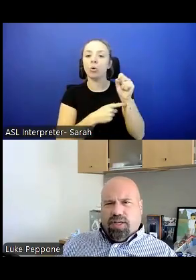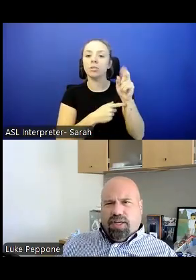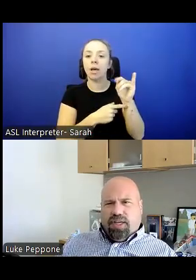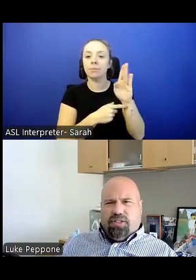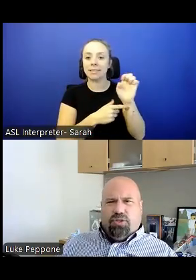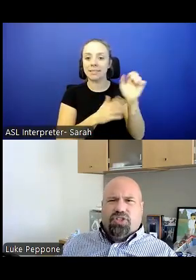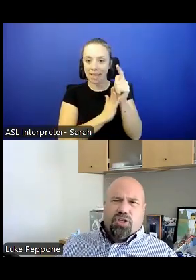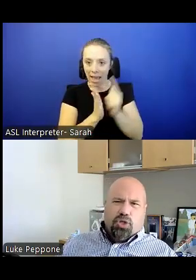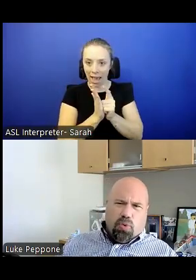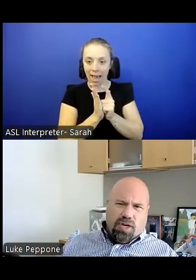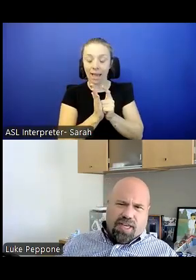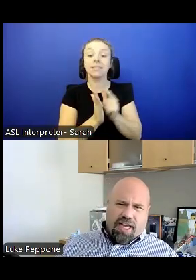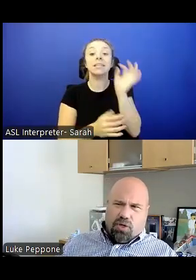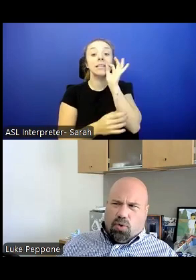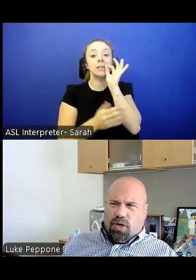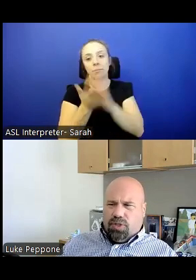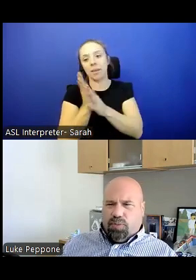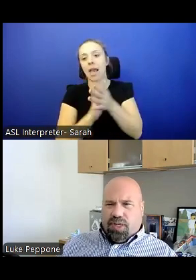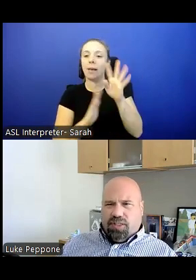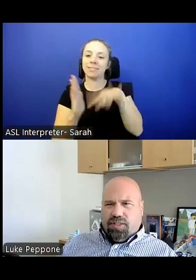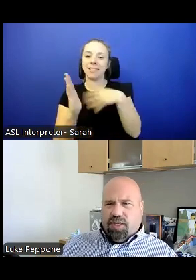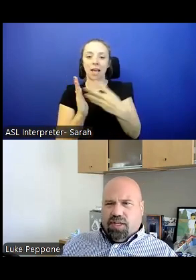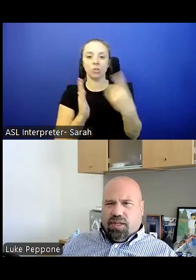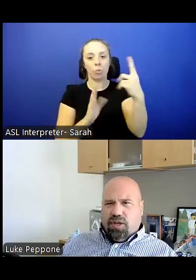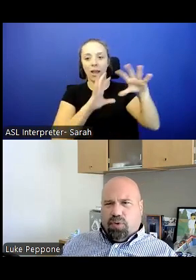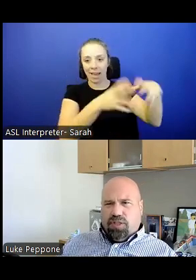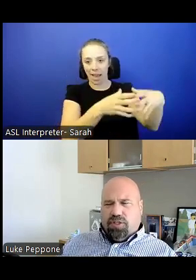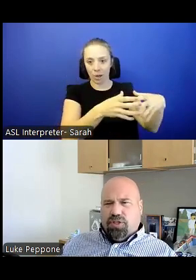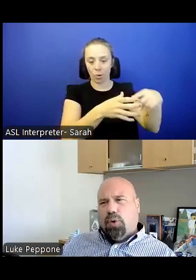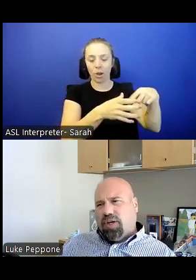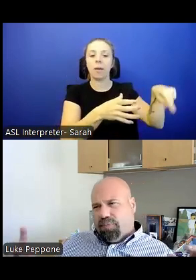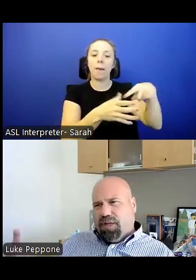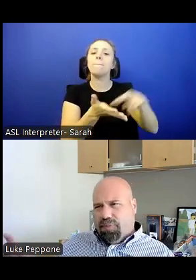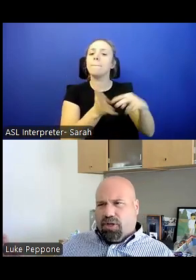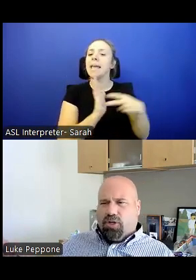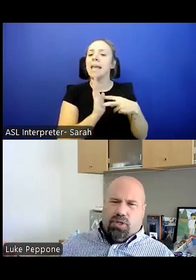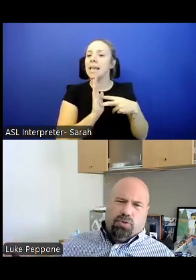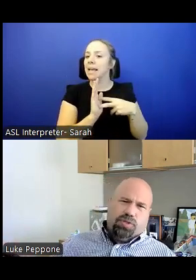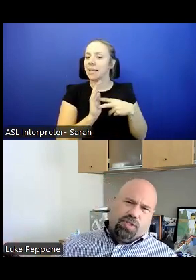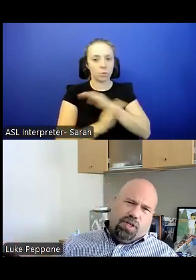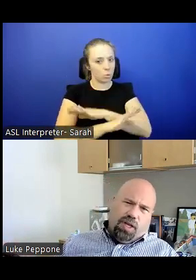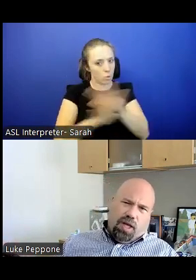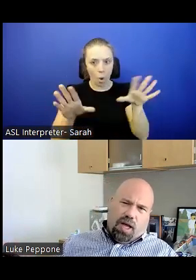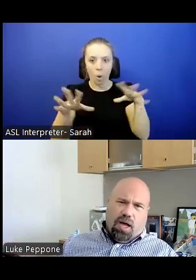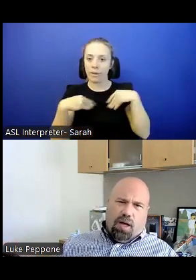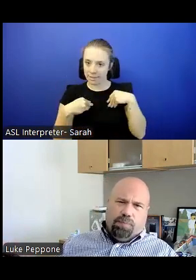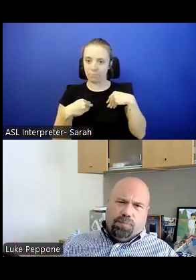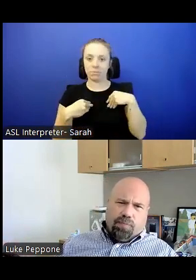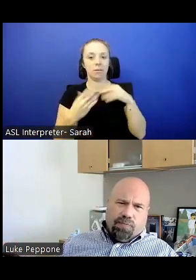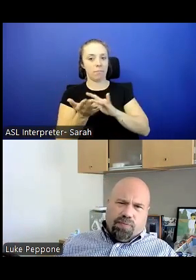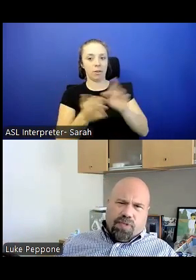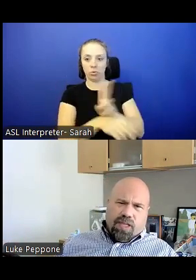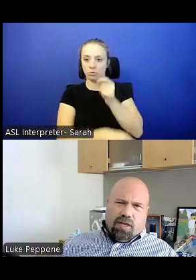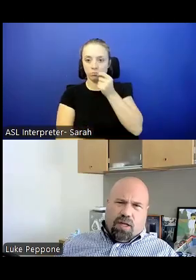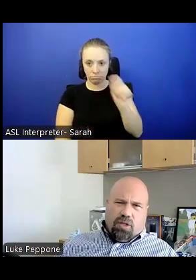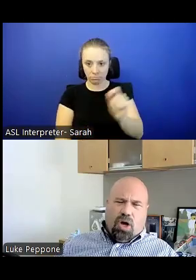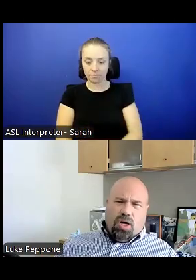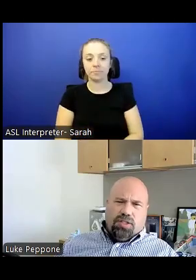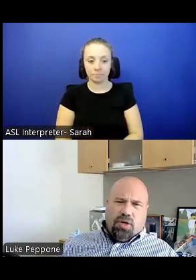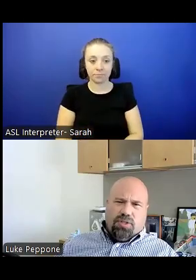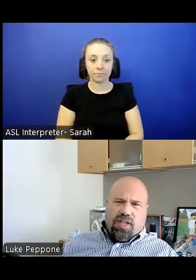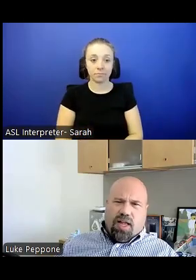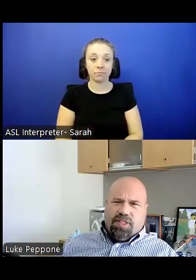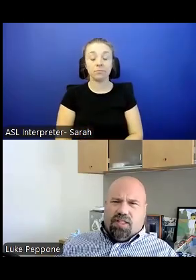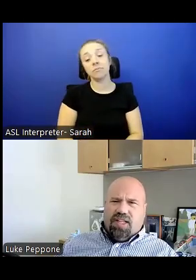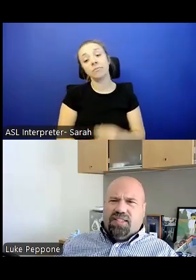put into Schedule 1 category, which means there was no accepted medical use. Um,